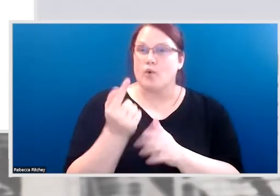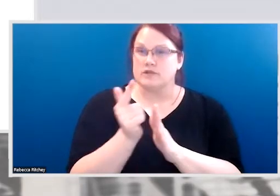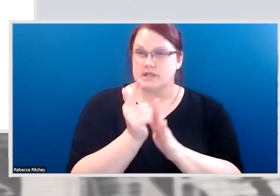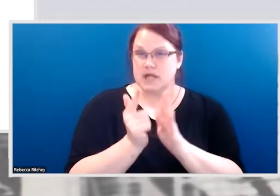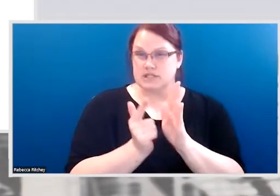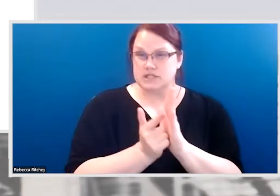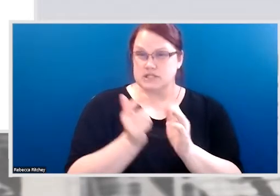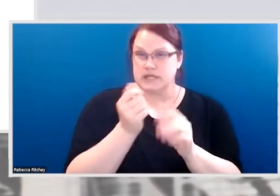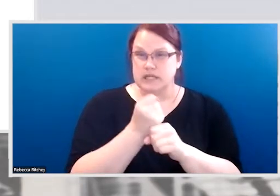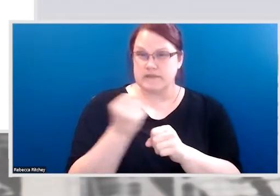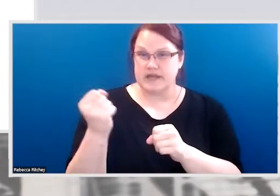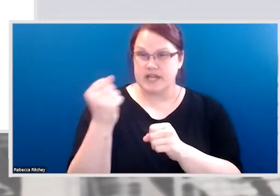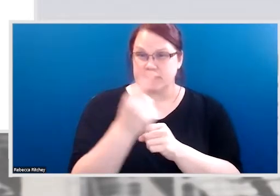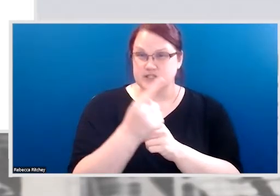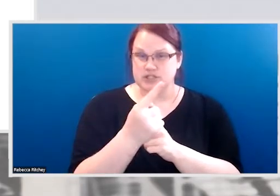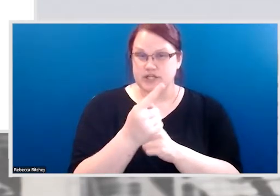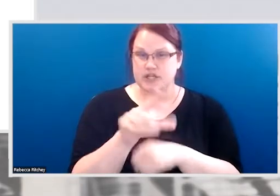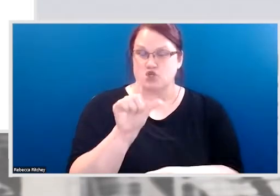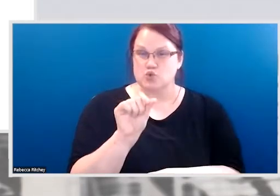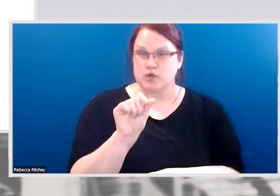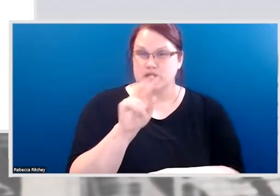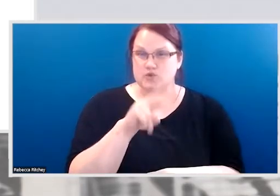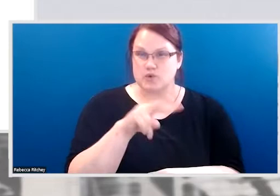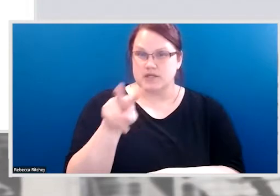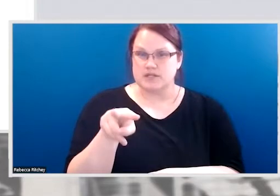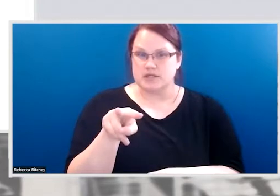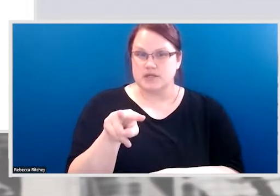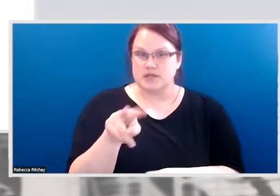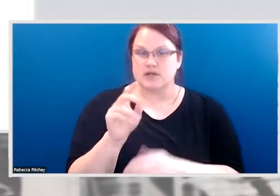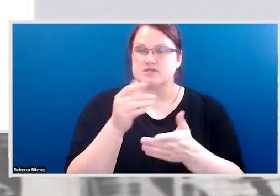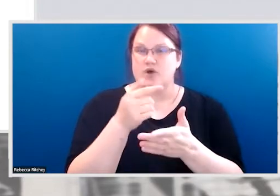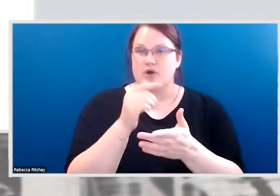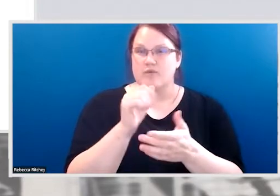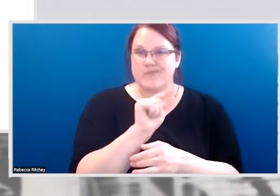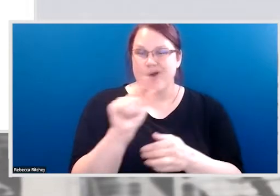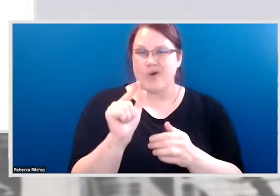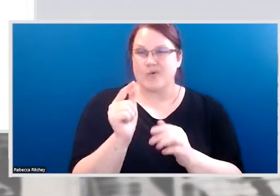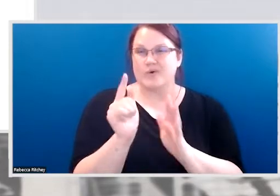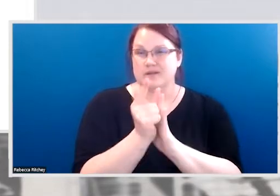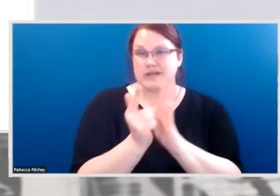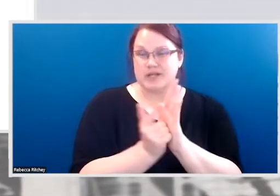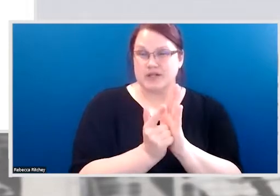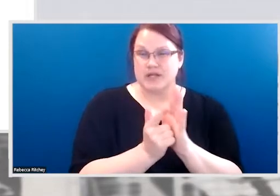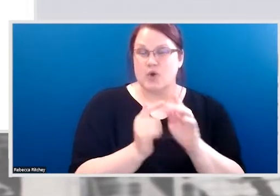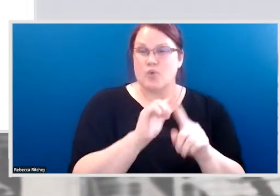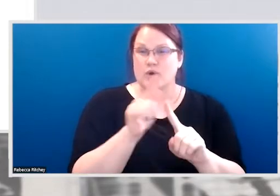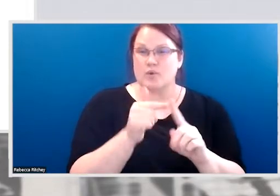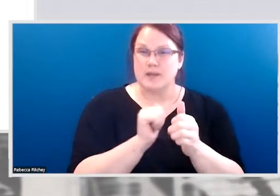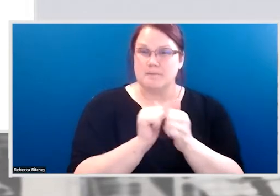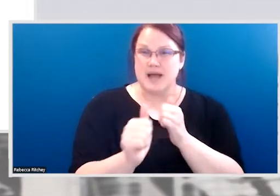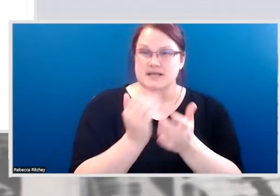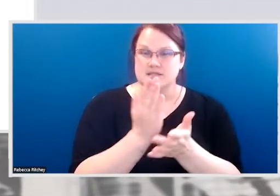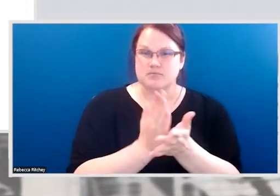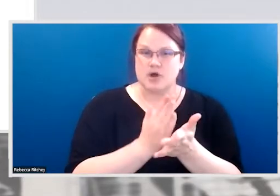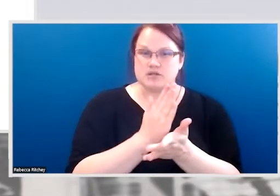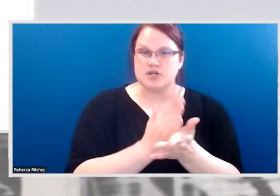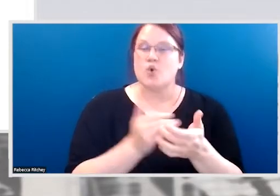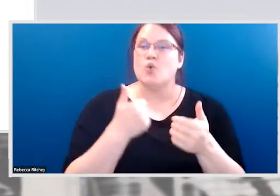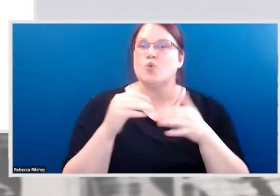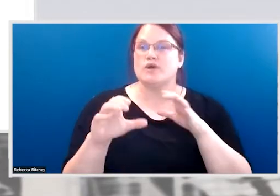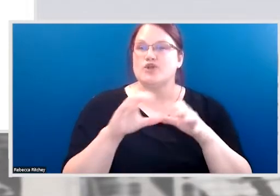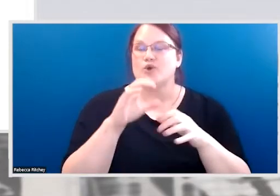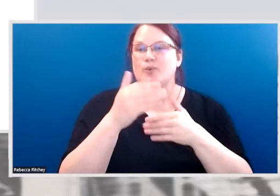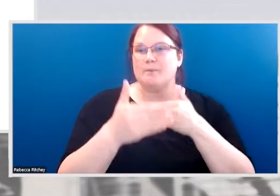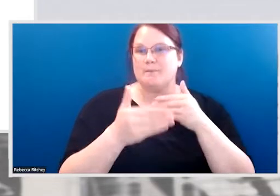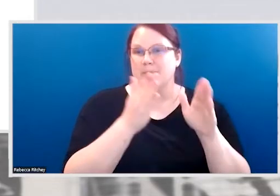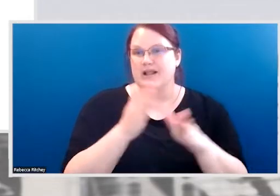the next year, 2022 is all we're legally doing when we pass a budget, our office still does planning for another 5 years out,